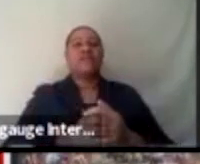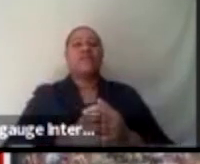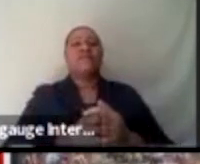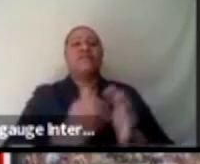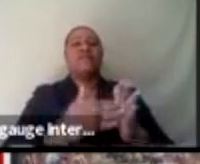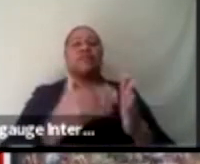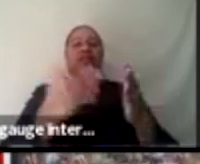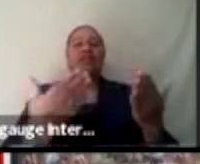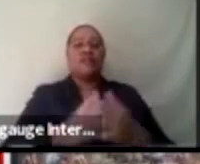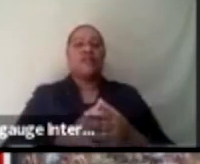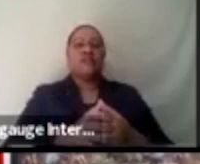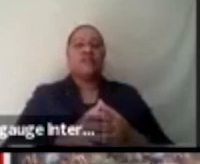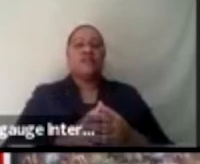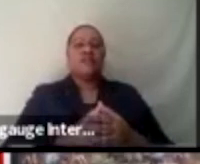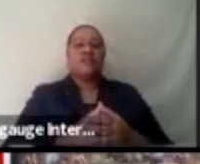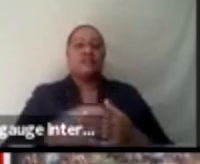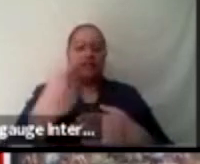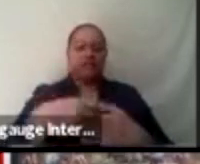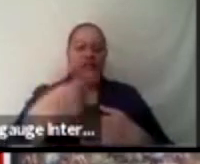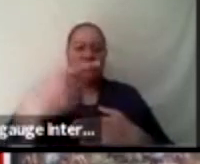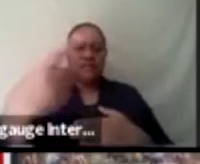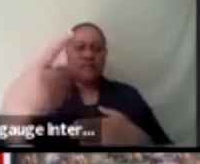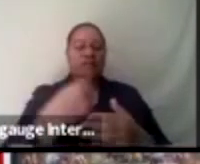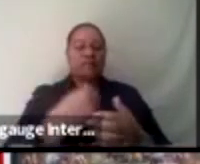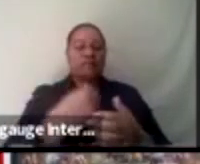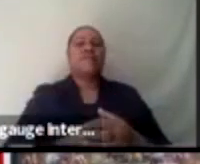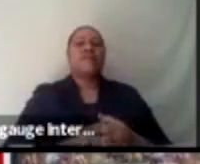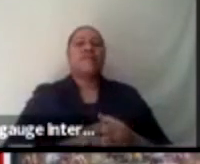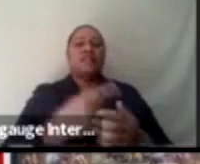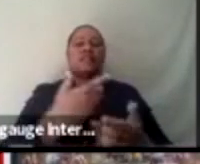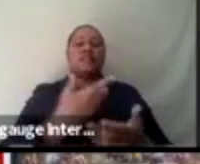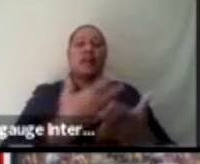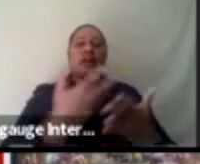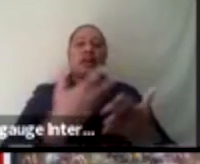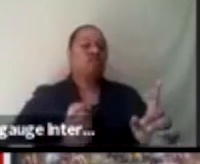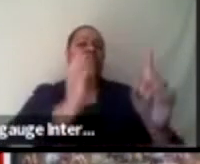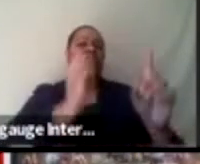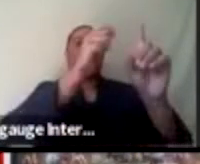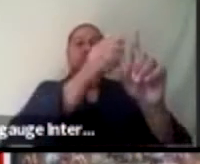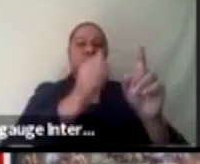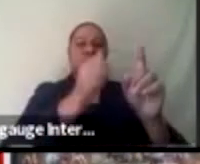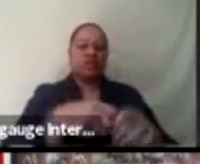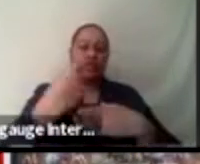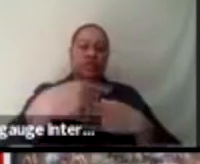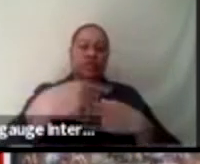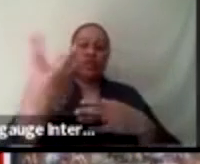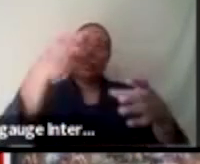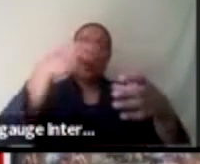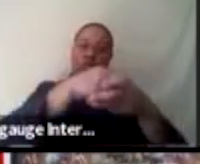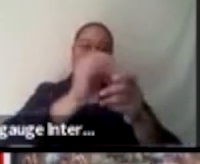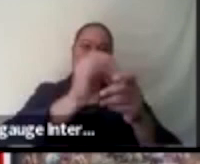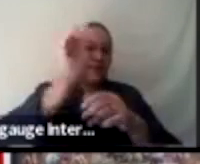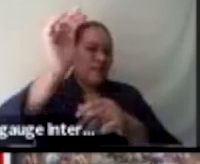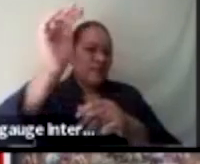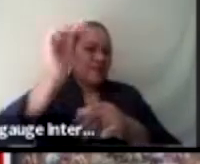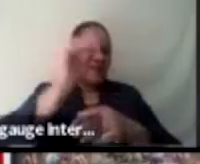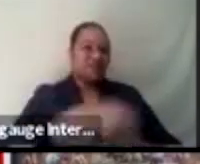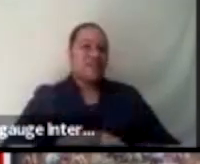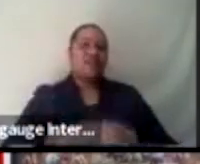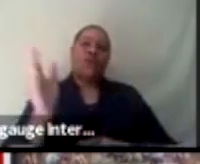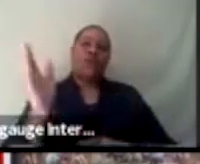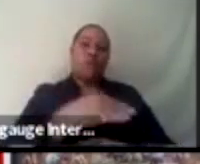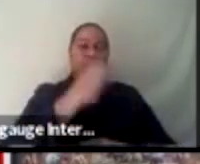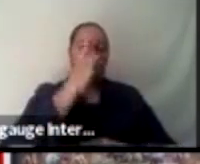strategy will personify our ambitions for a sustainable and inclusive future for all our